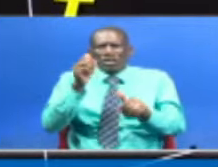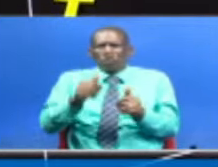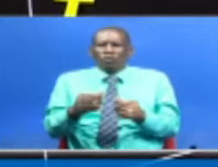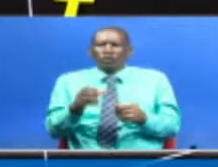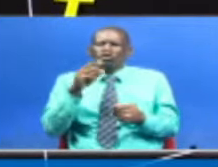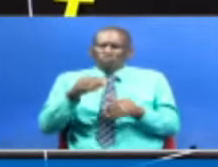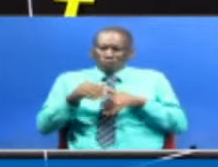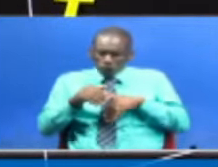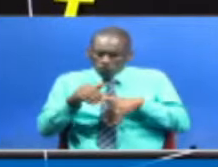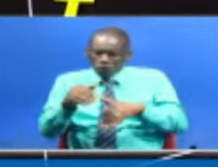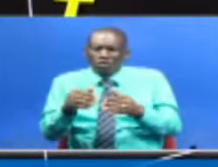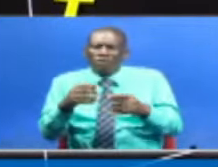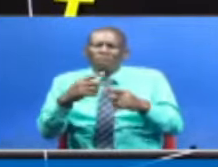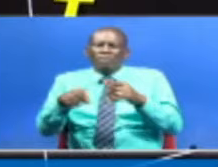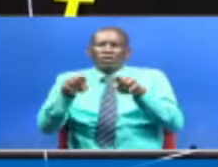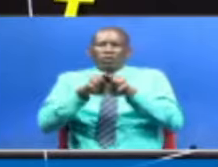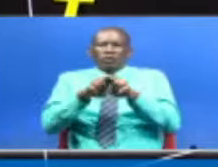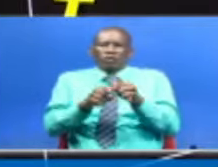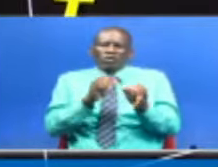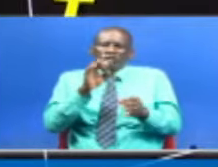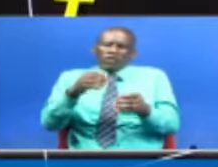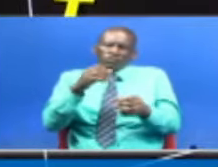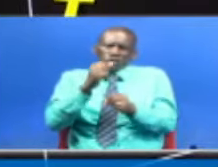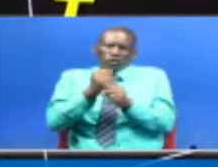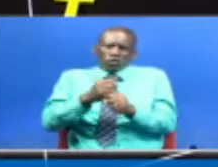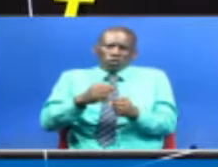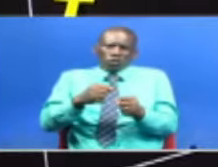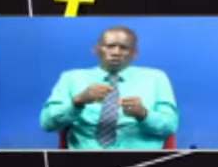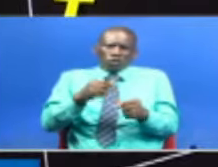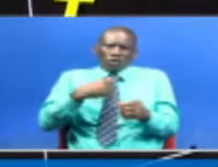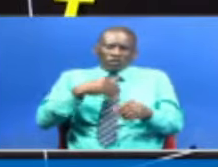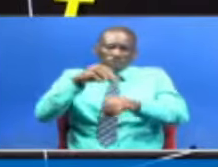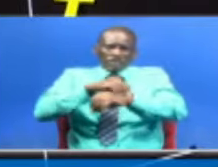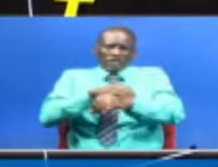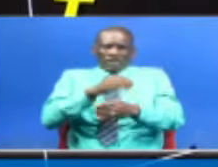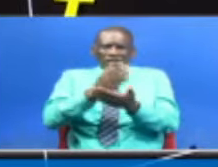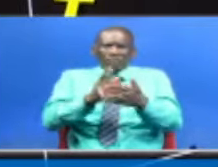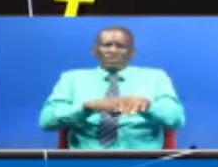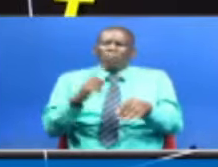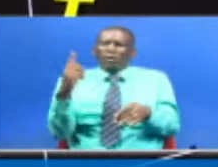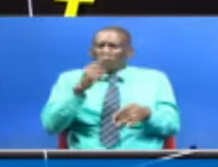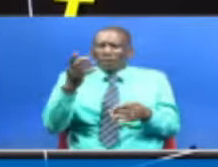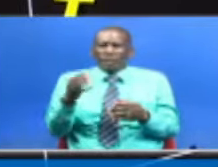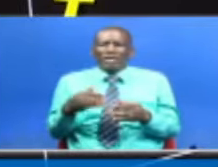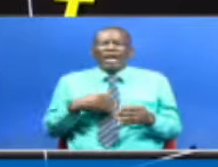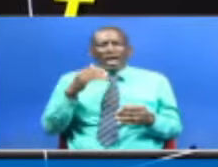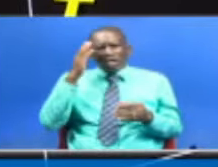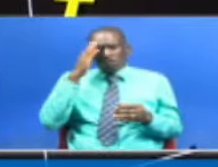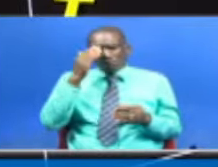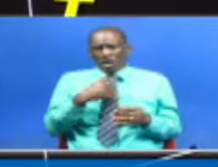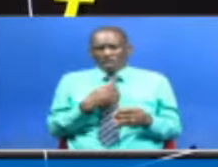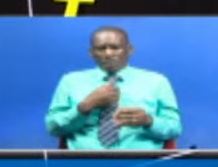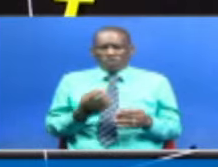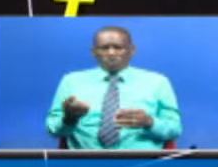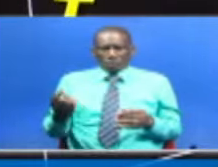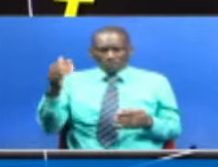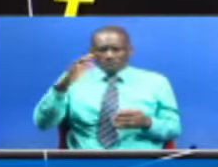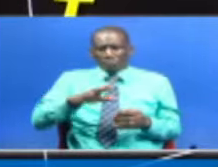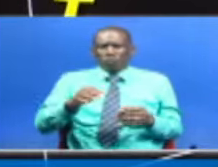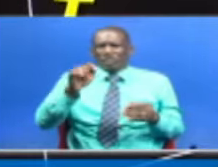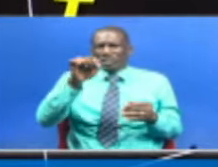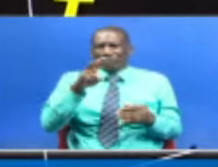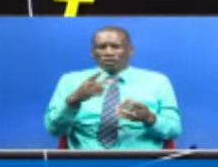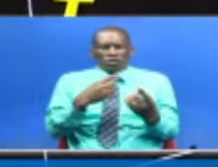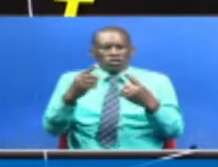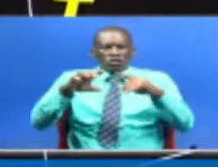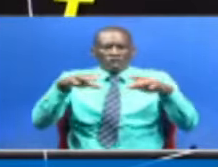to. But of course, when they do cause injuries, and that's actually why at times we are very tough. I do know that I had to come on live TV talking